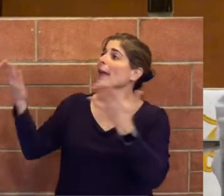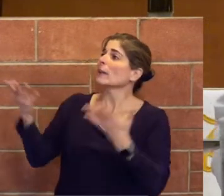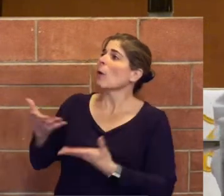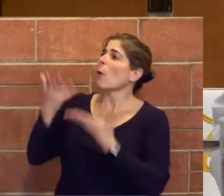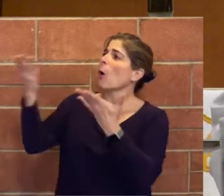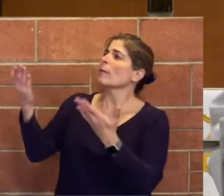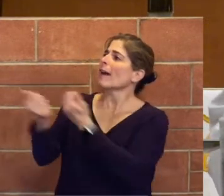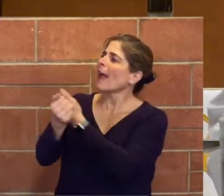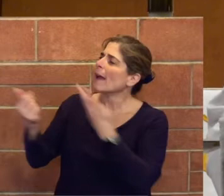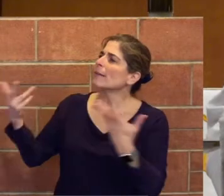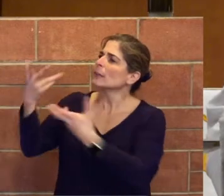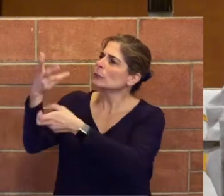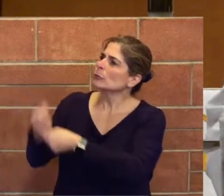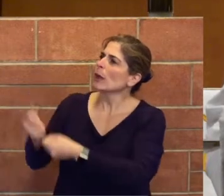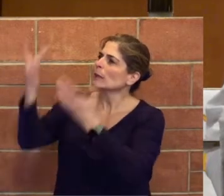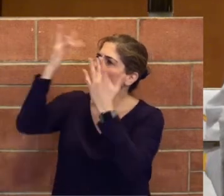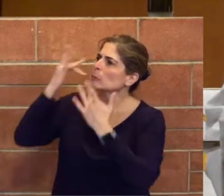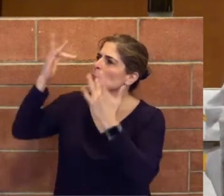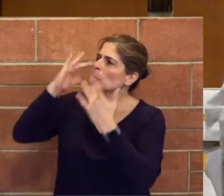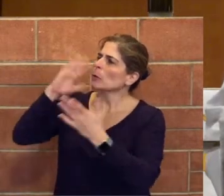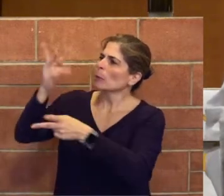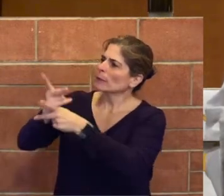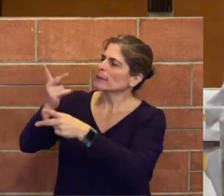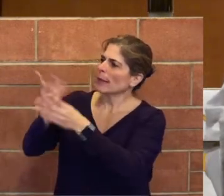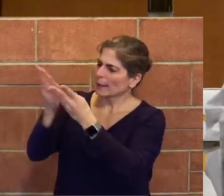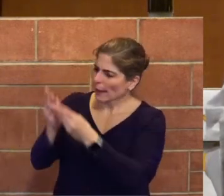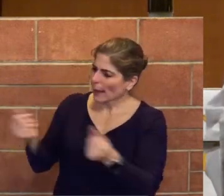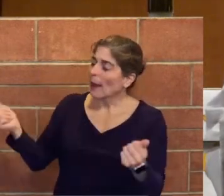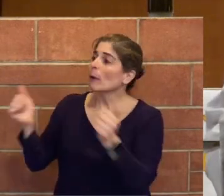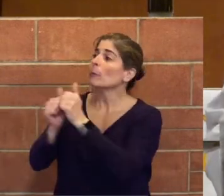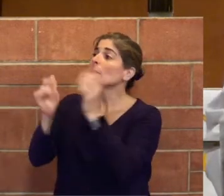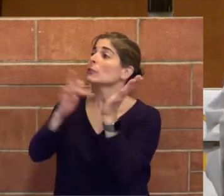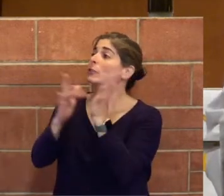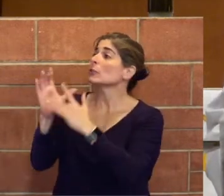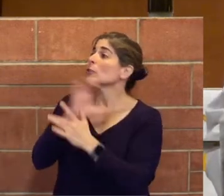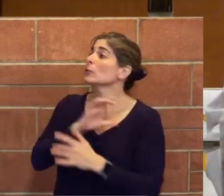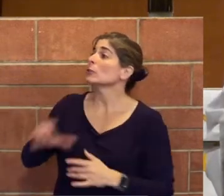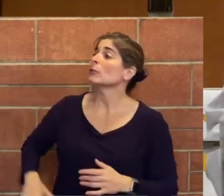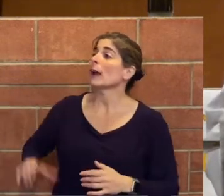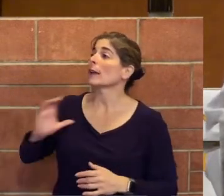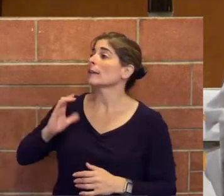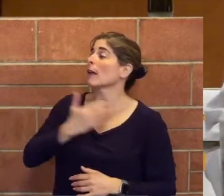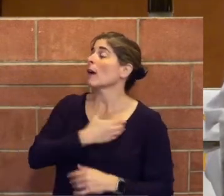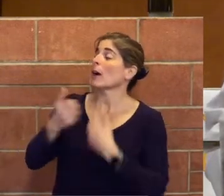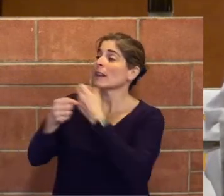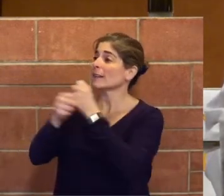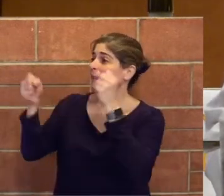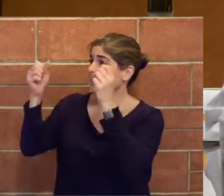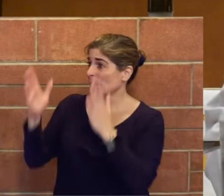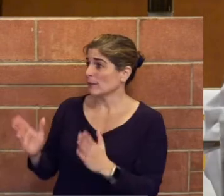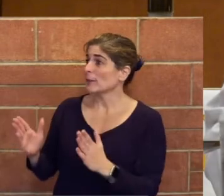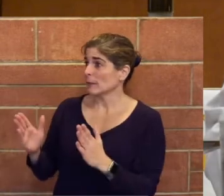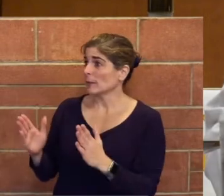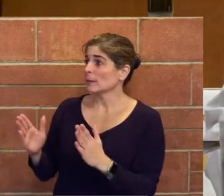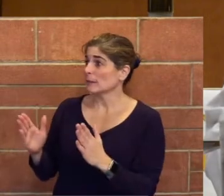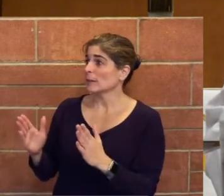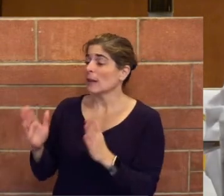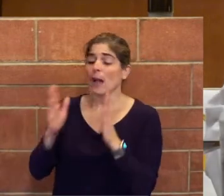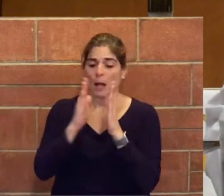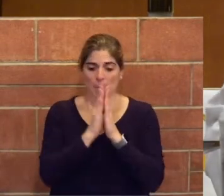we commend ourselves and all for whom we pray, trusting in Jesus Christ, the spring of our new and eternal